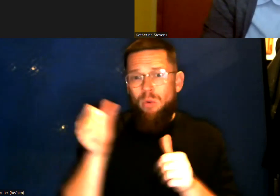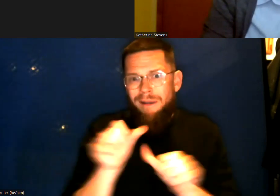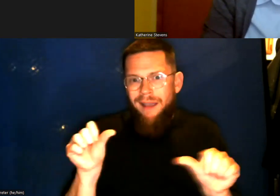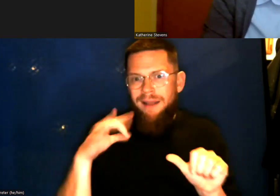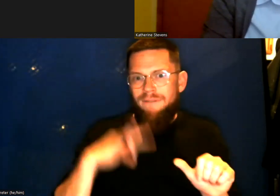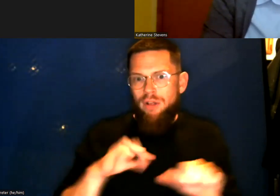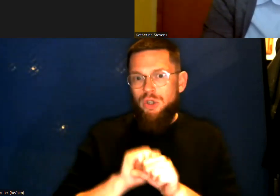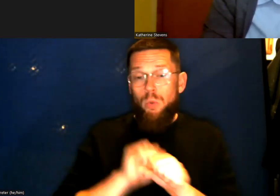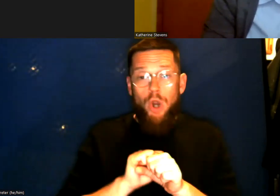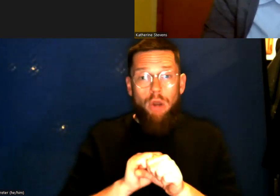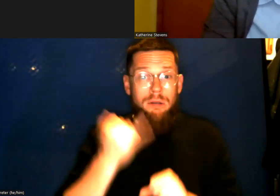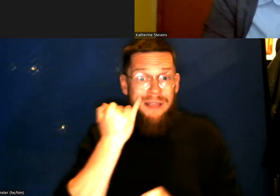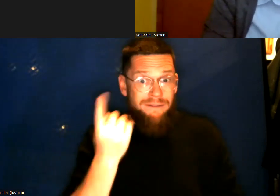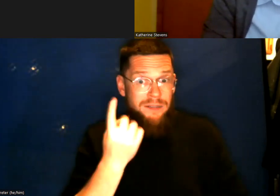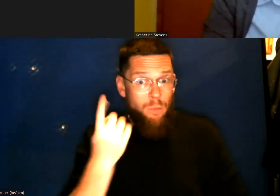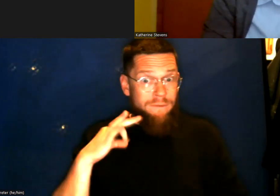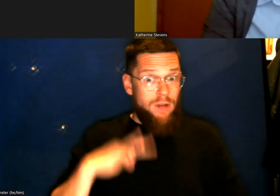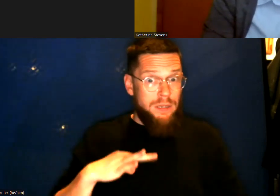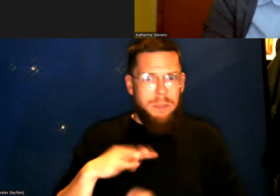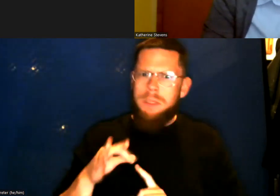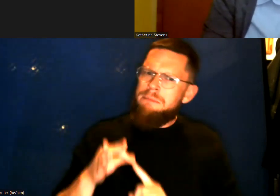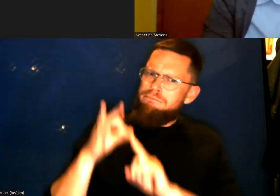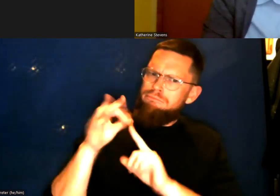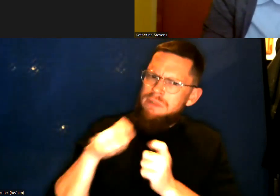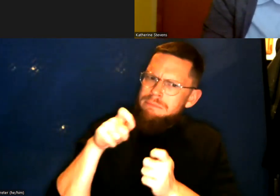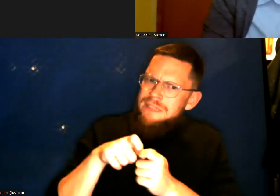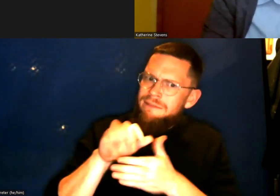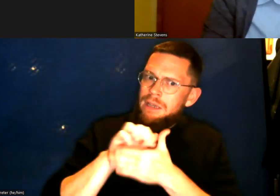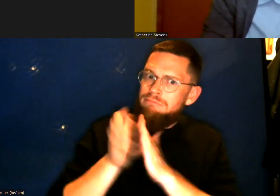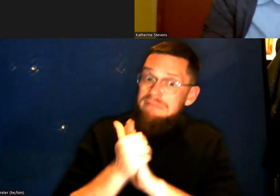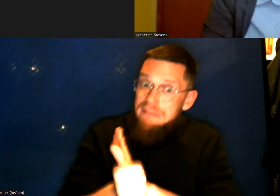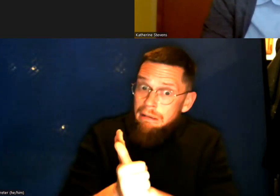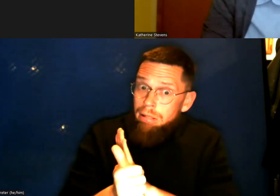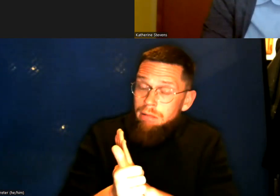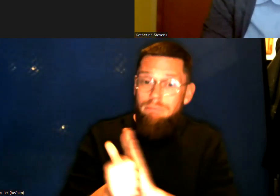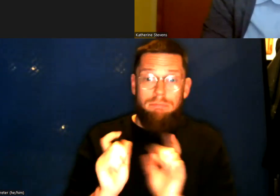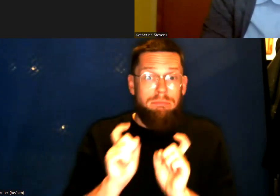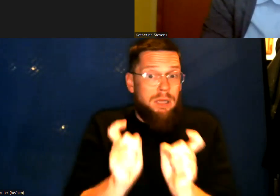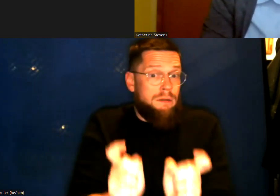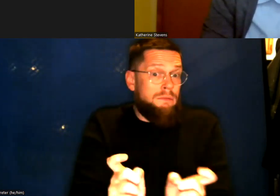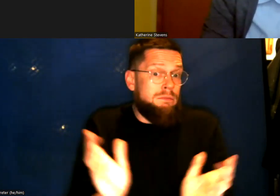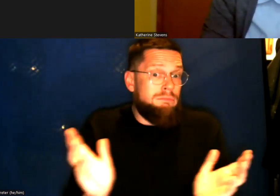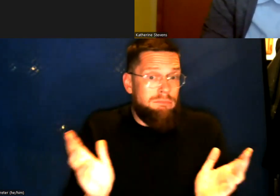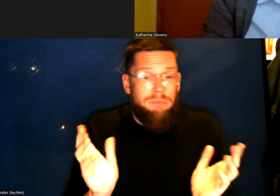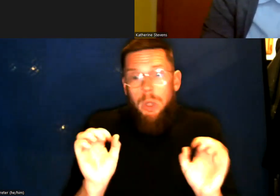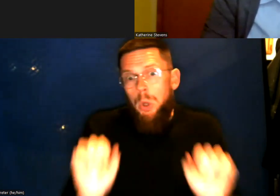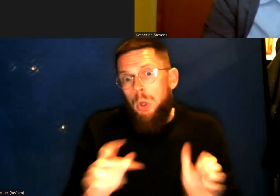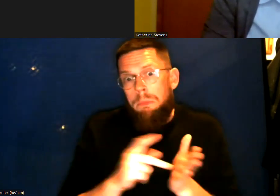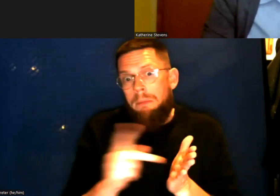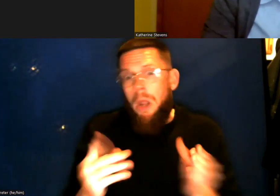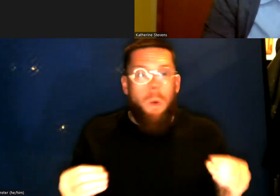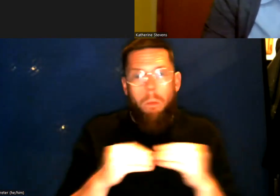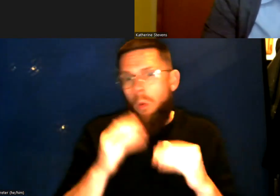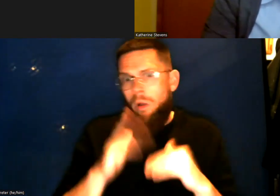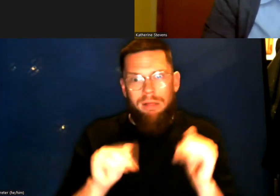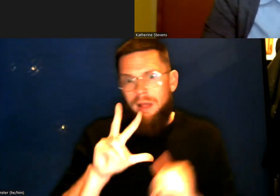is volunteering and it's a particular skill that they're volunteering, then you could be paying a higher rate depending